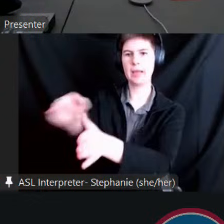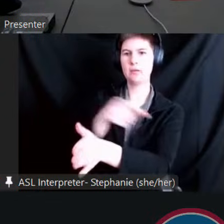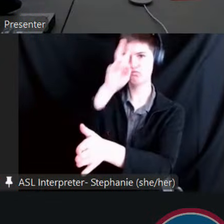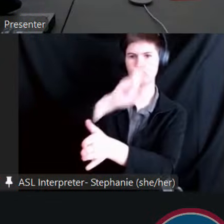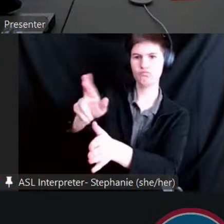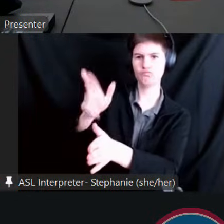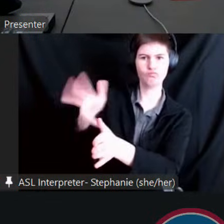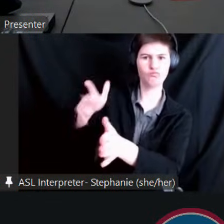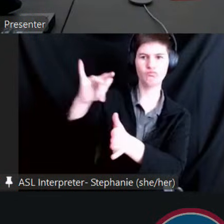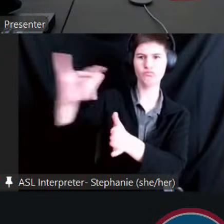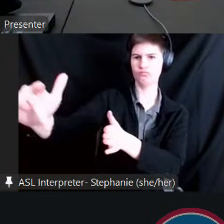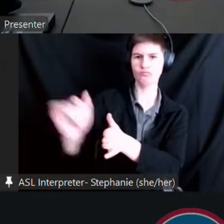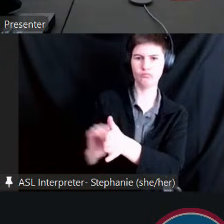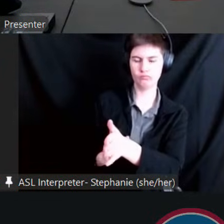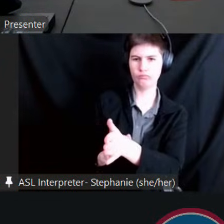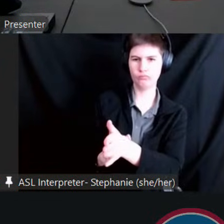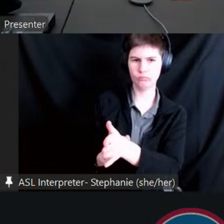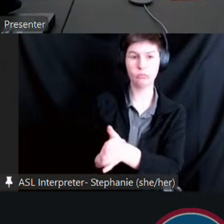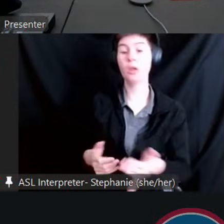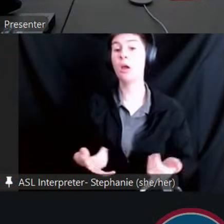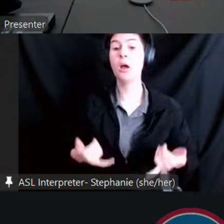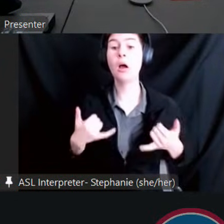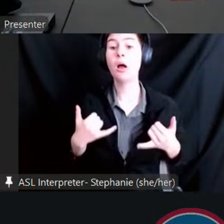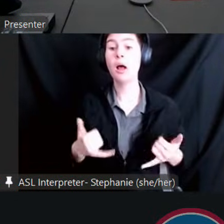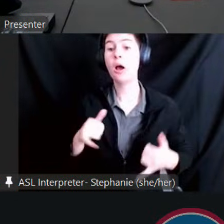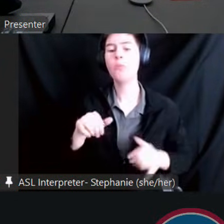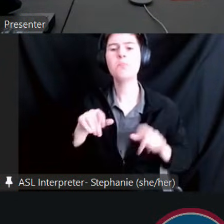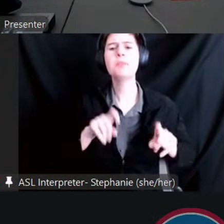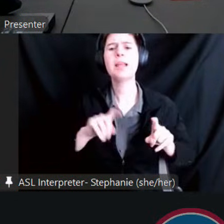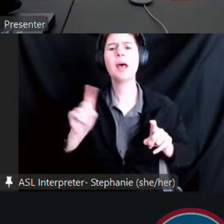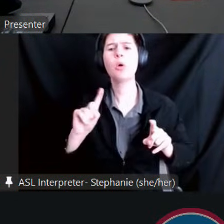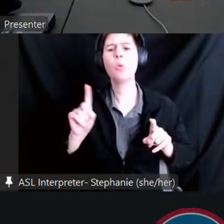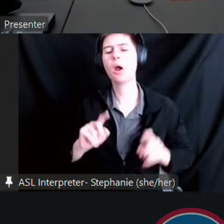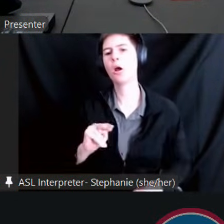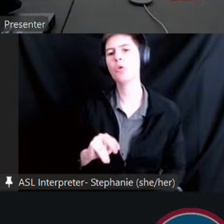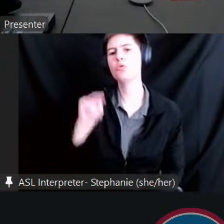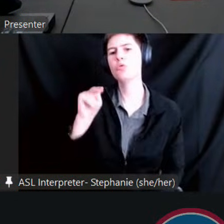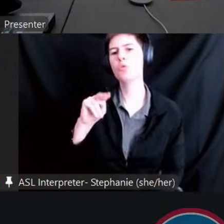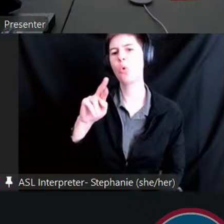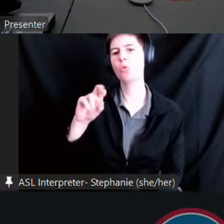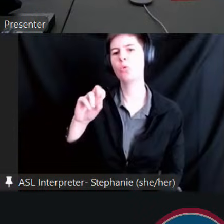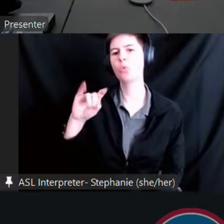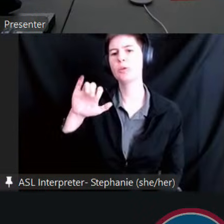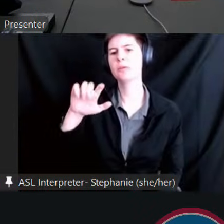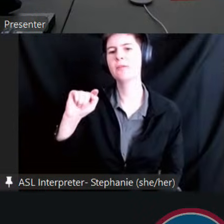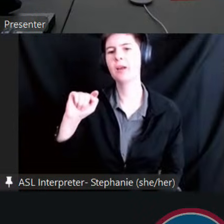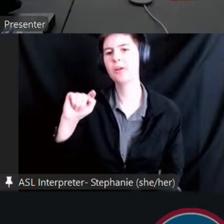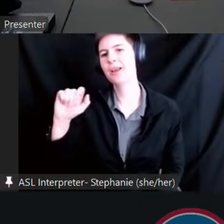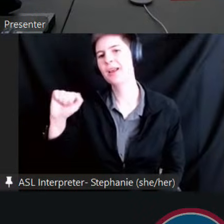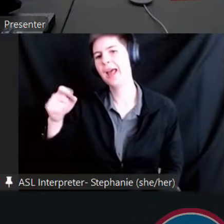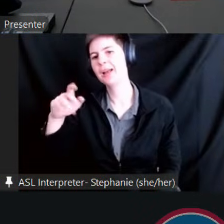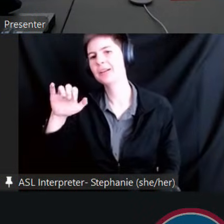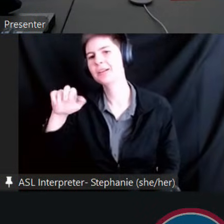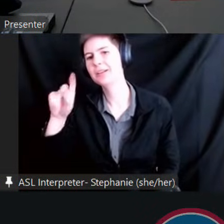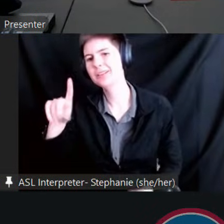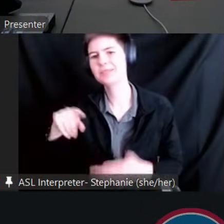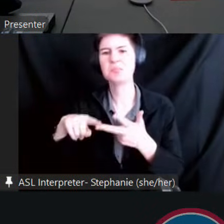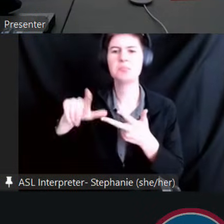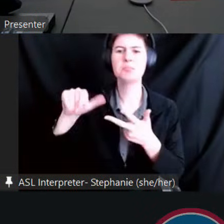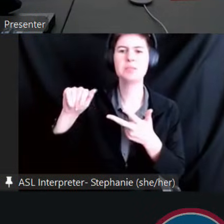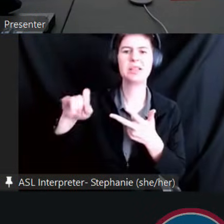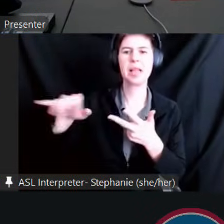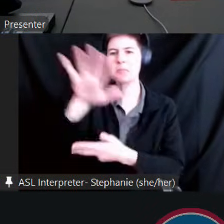pilot area is just downtown between North Roosevelt, Ashland, and the lake. But, you know, hopefully this gets